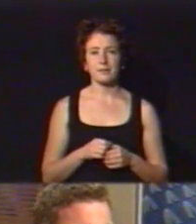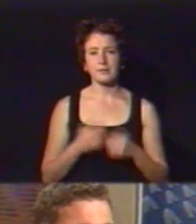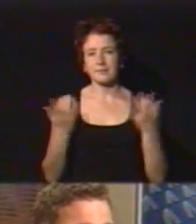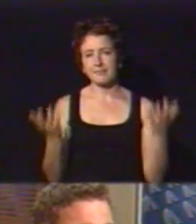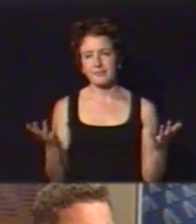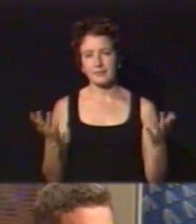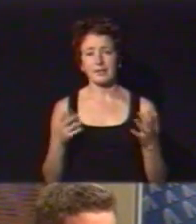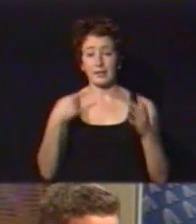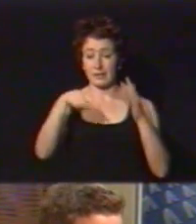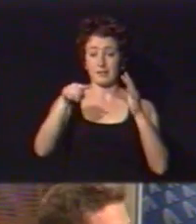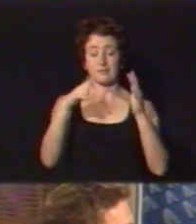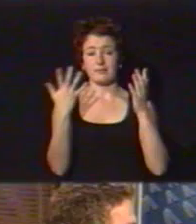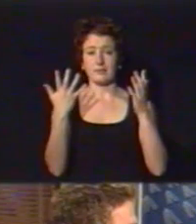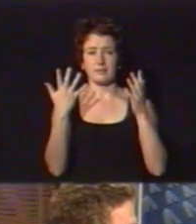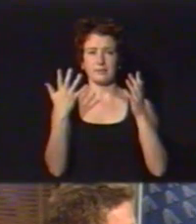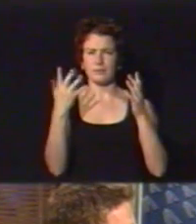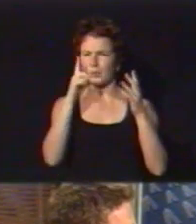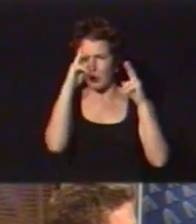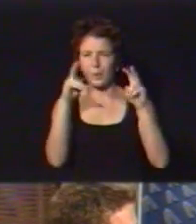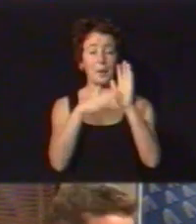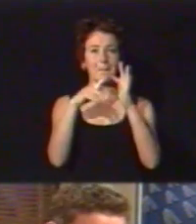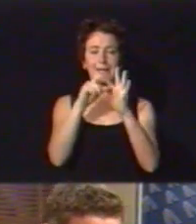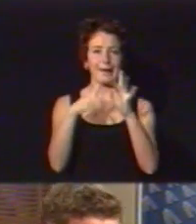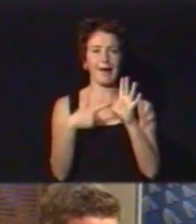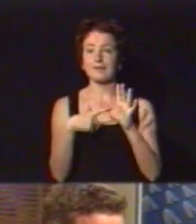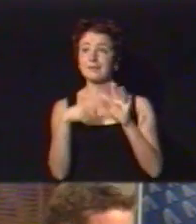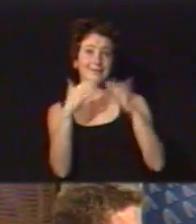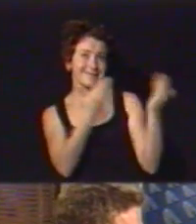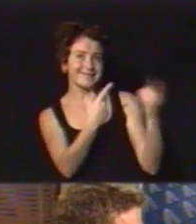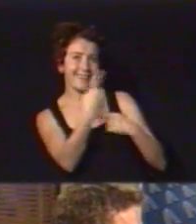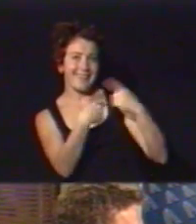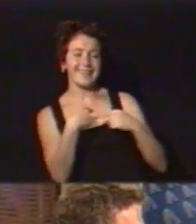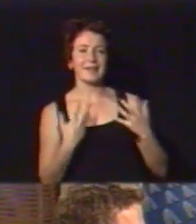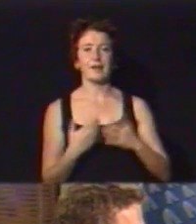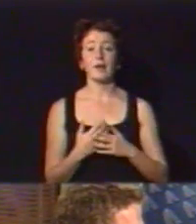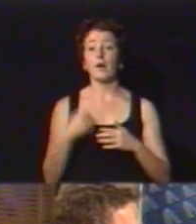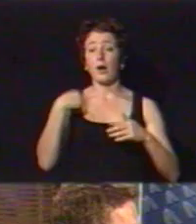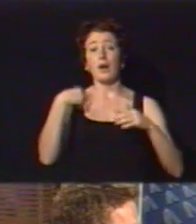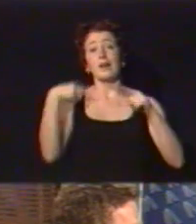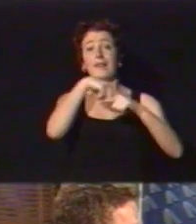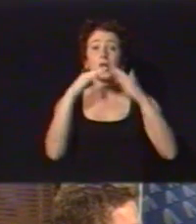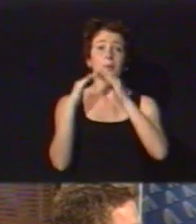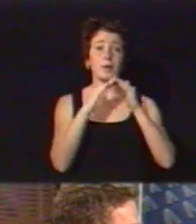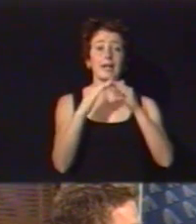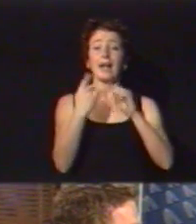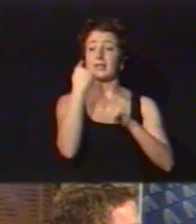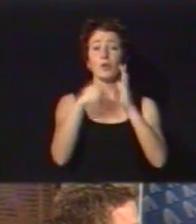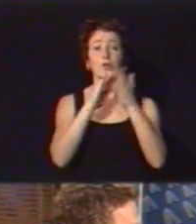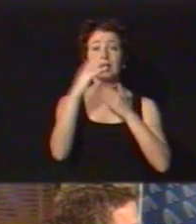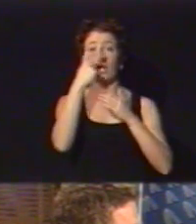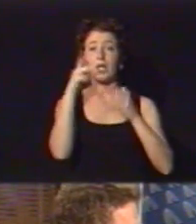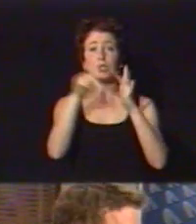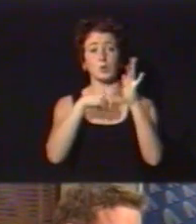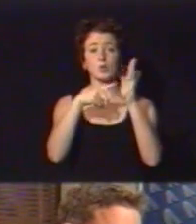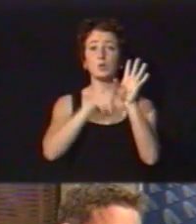Miss Media, what have you got for us today? Well, buzzing around the community, last Thursday night was the Joy Melbourne